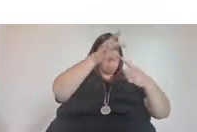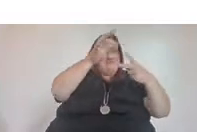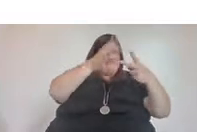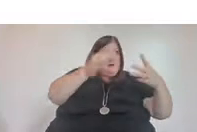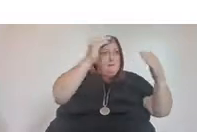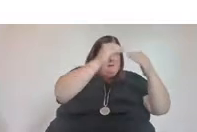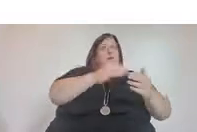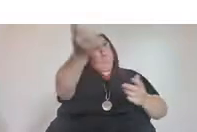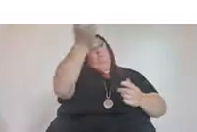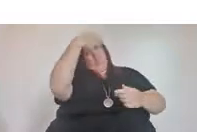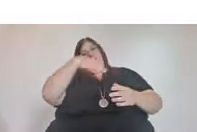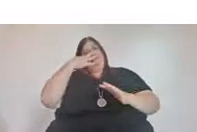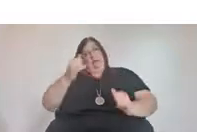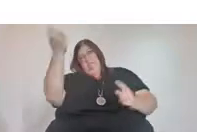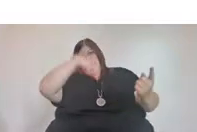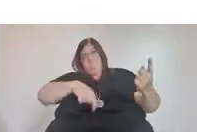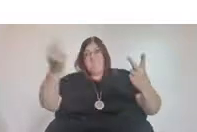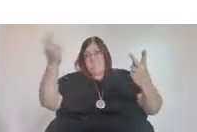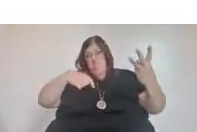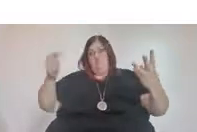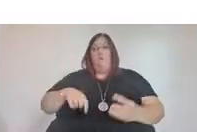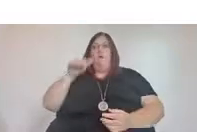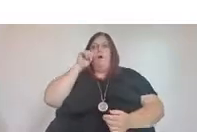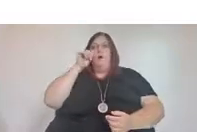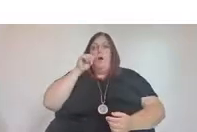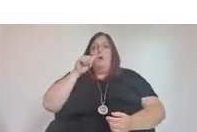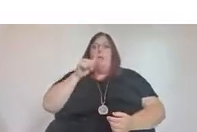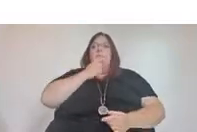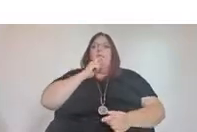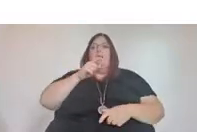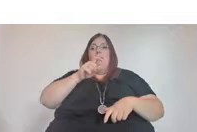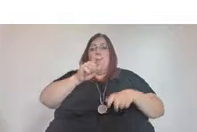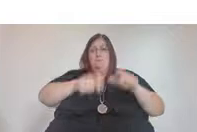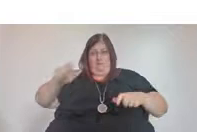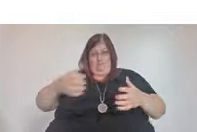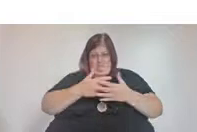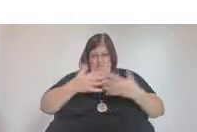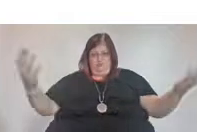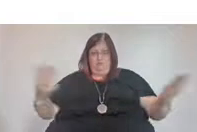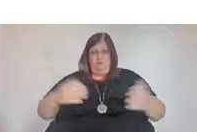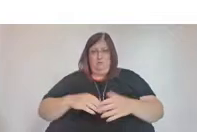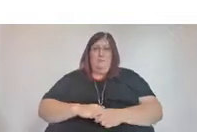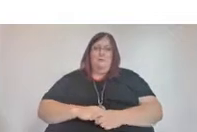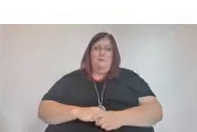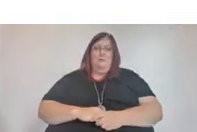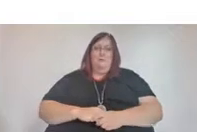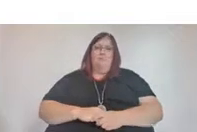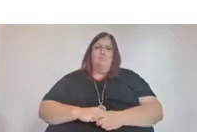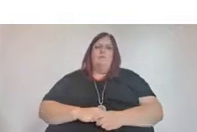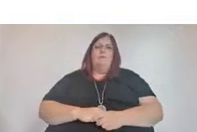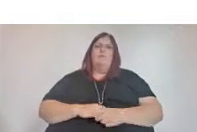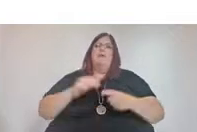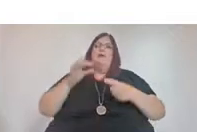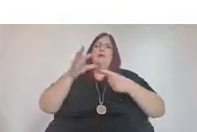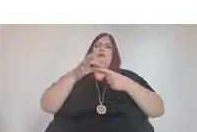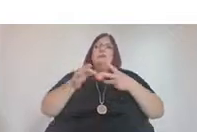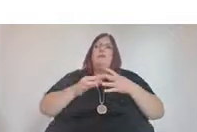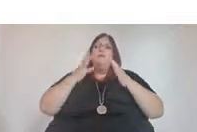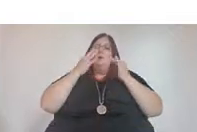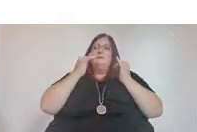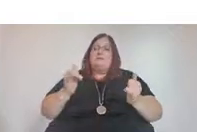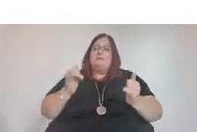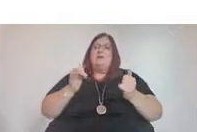criteria. And of course, what we all know, and we all know that as members of the public, never mind being in the NHS, the criteria for